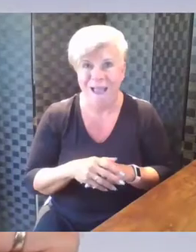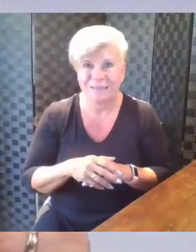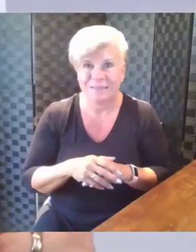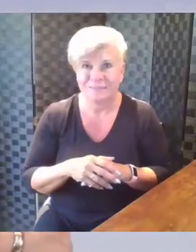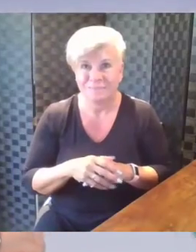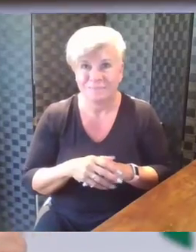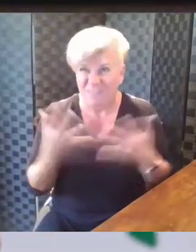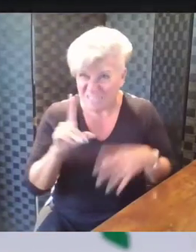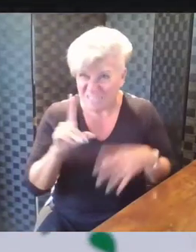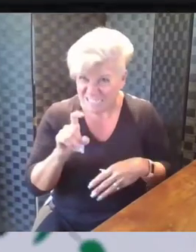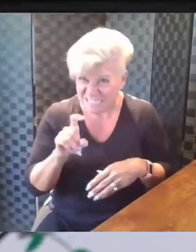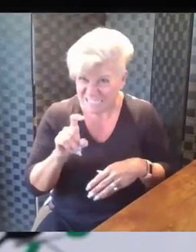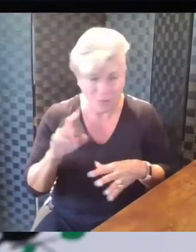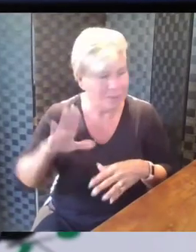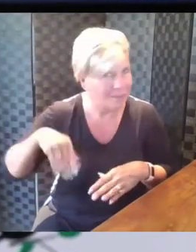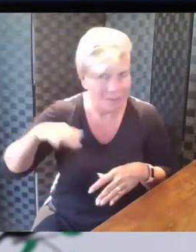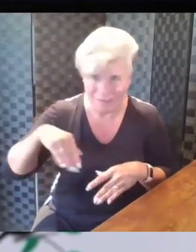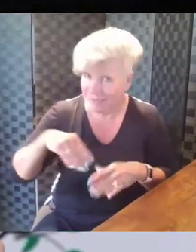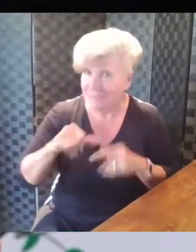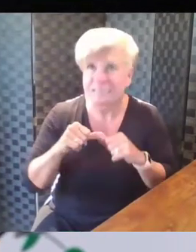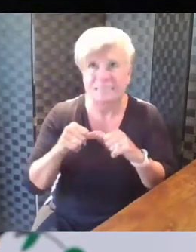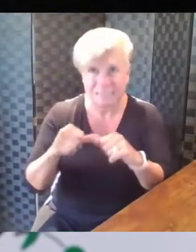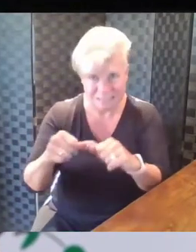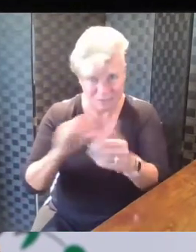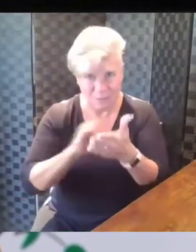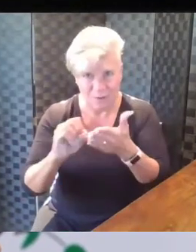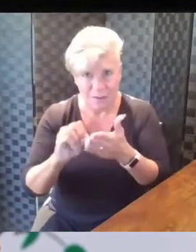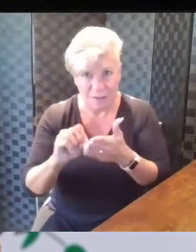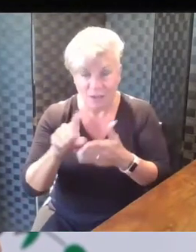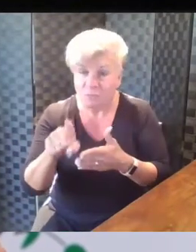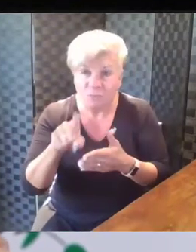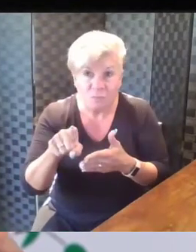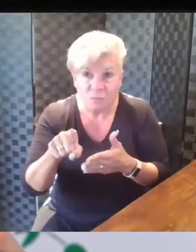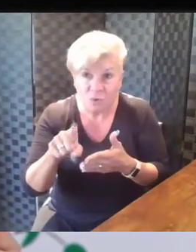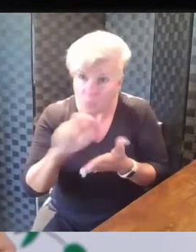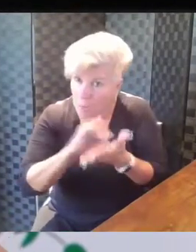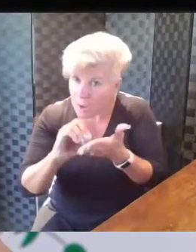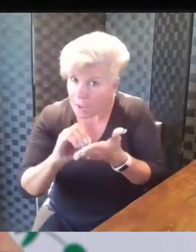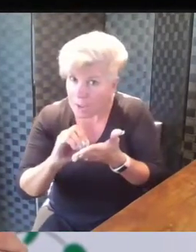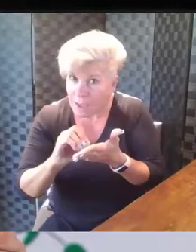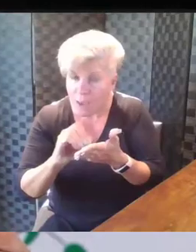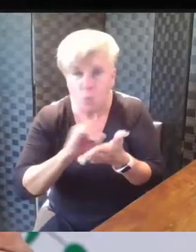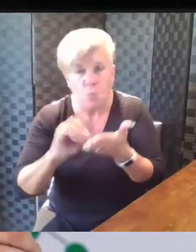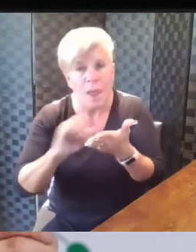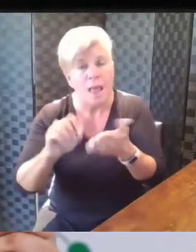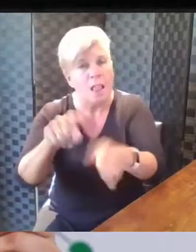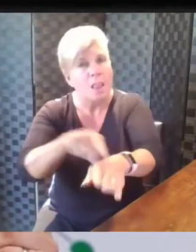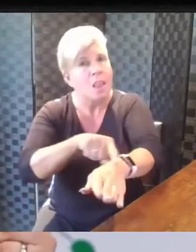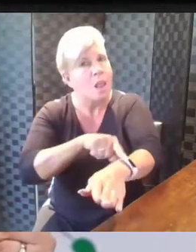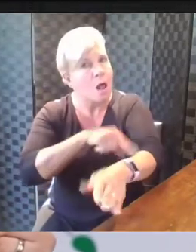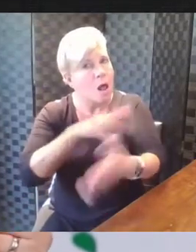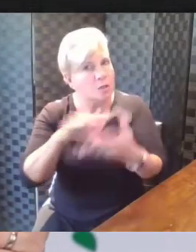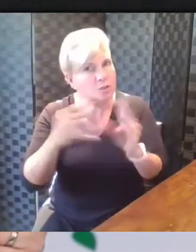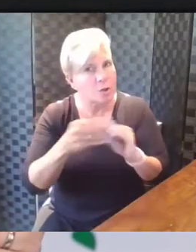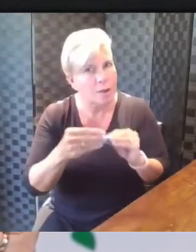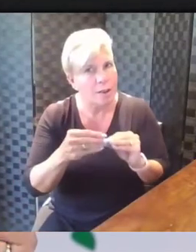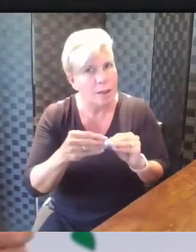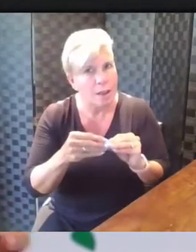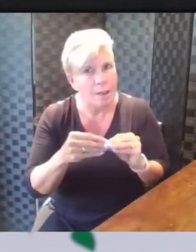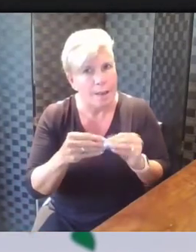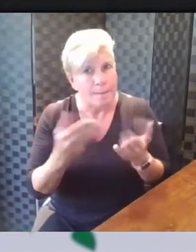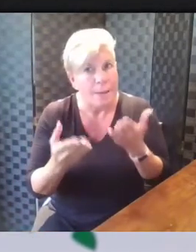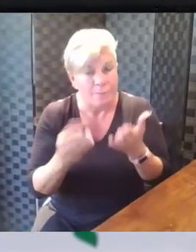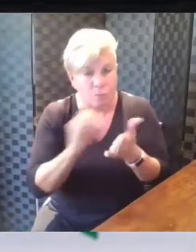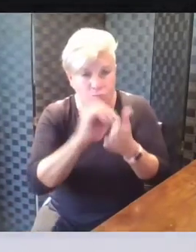Am I done yet? No, I'm going to keep going. I think you might, if you have your journal, be able to write a long story too. I'm not going to take up the whole page, but